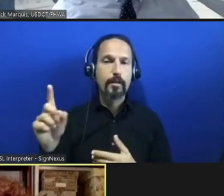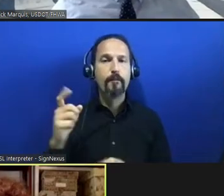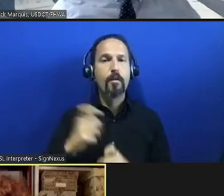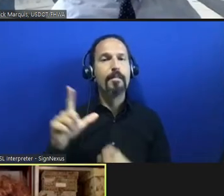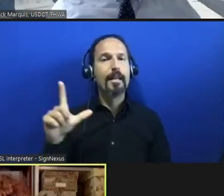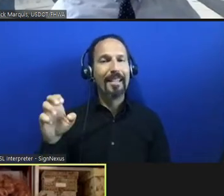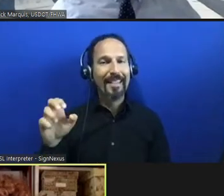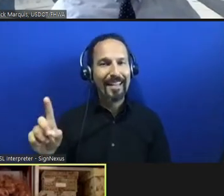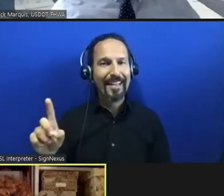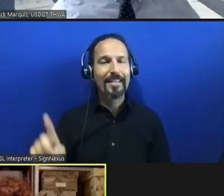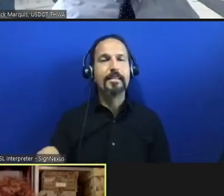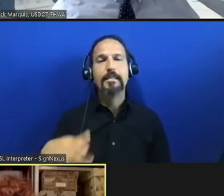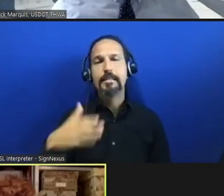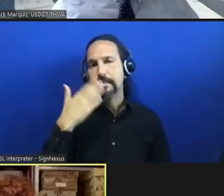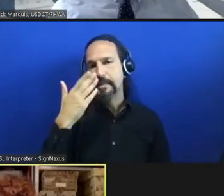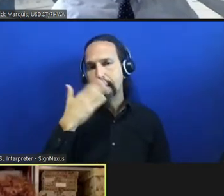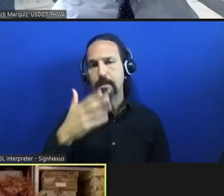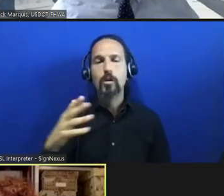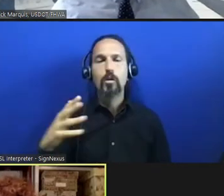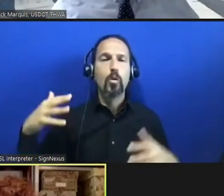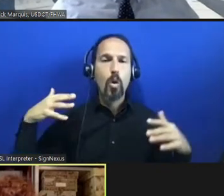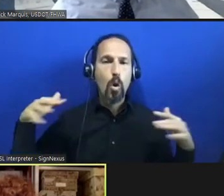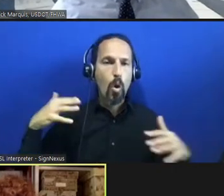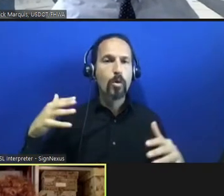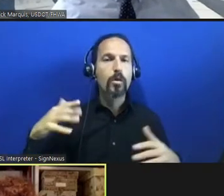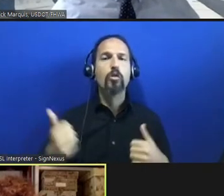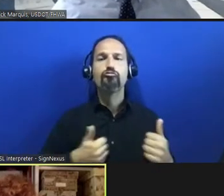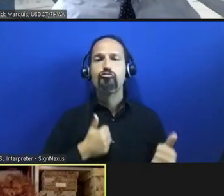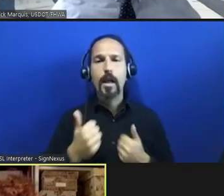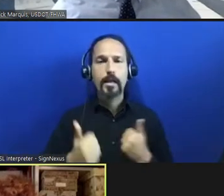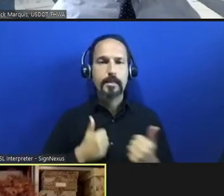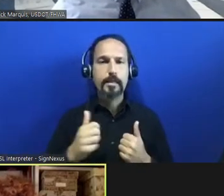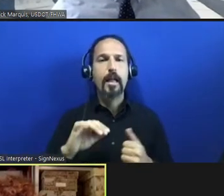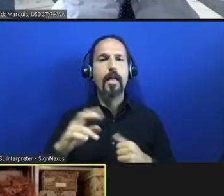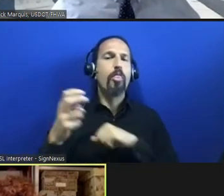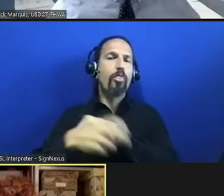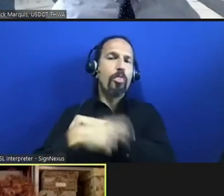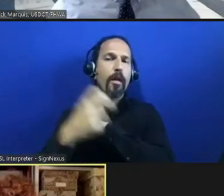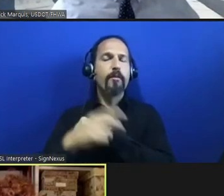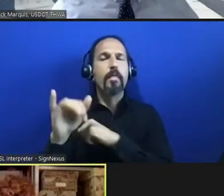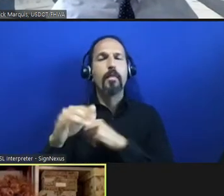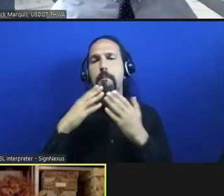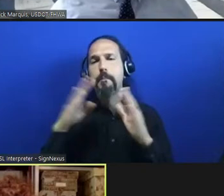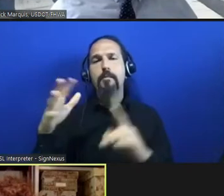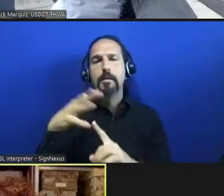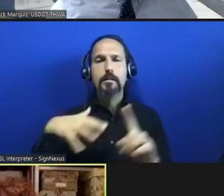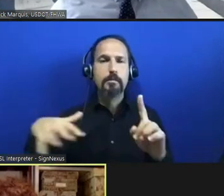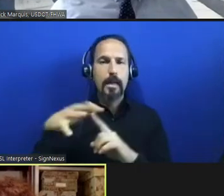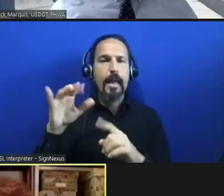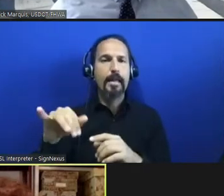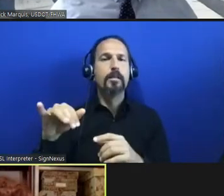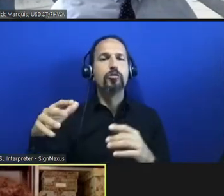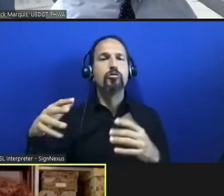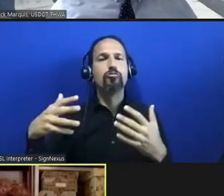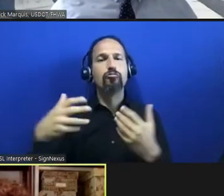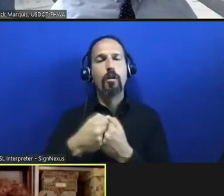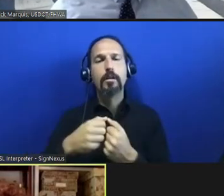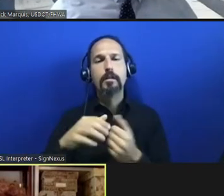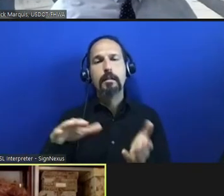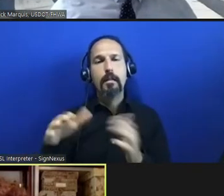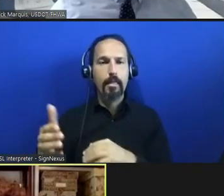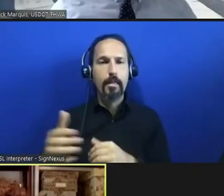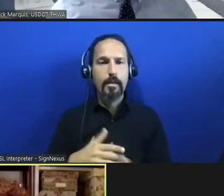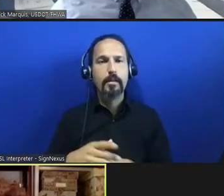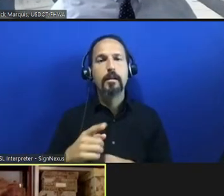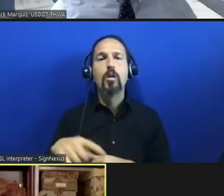lead stink noise aggression and theft of our public space and traffic deaths the answer is not to let these